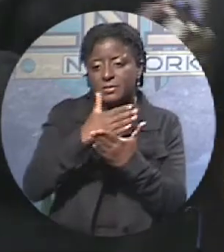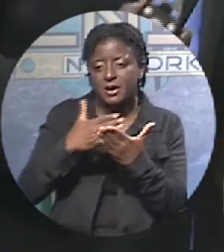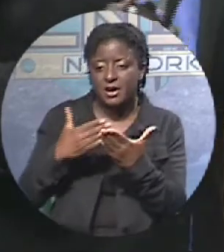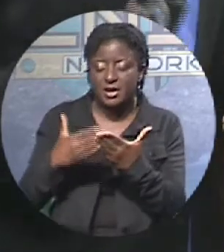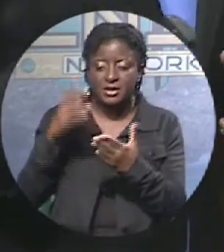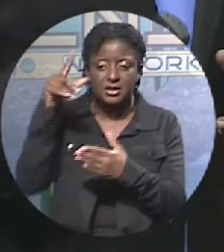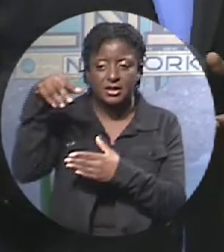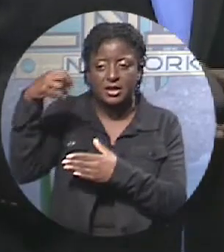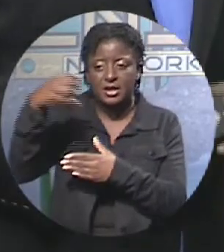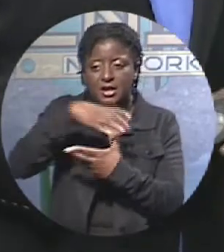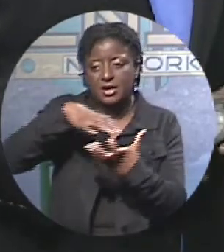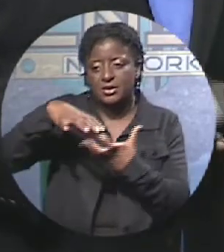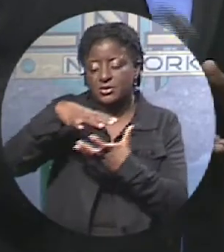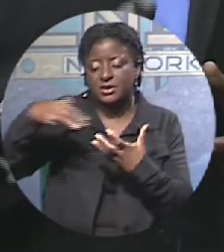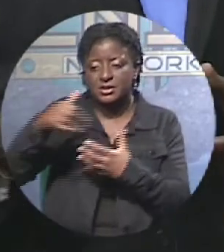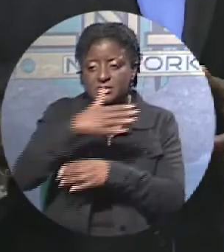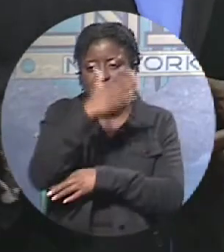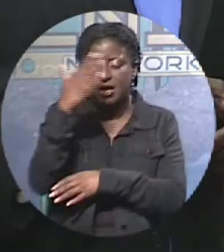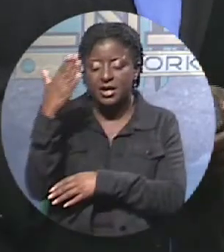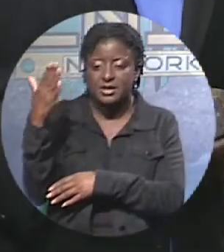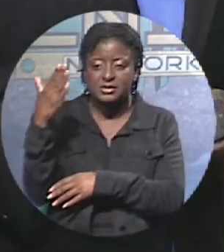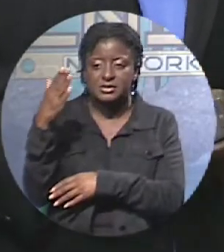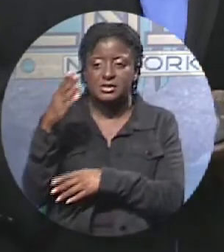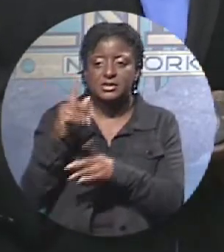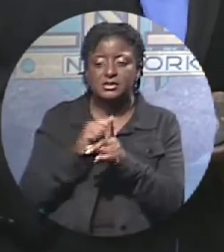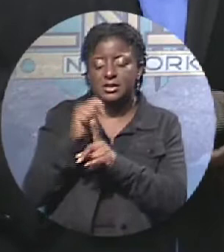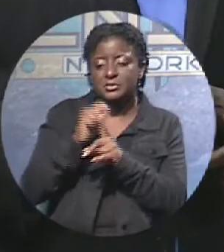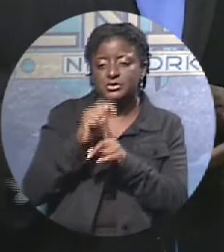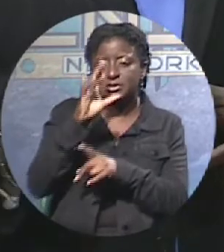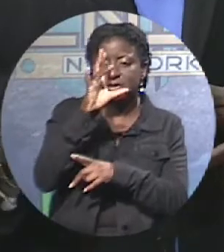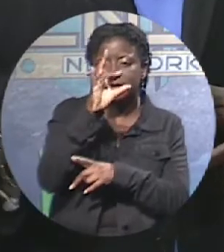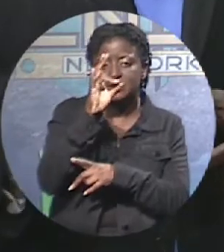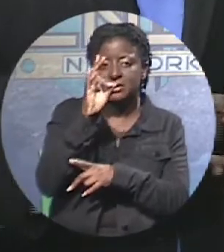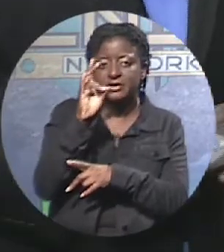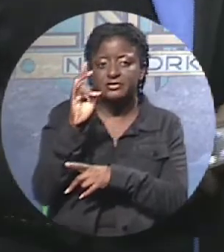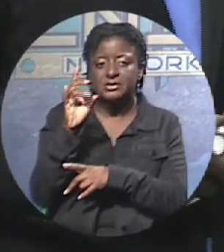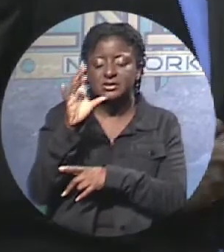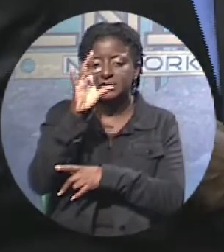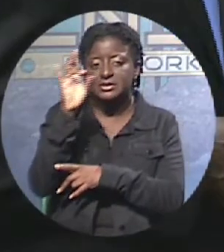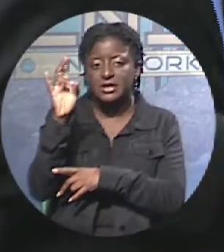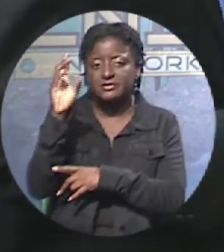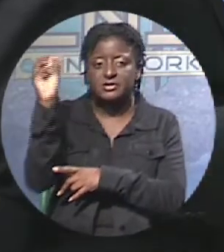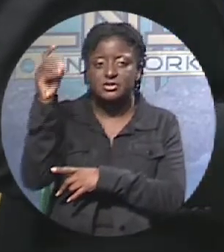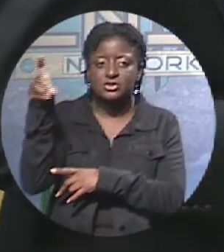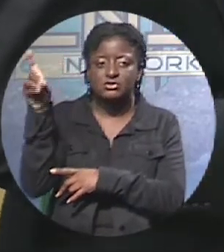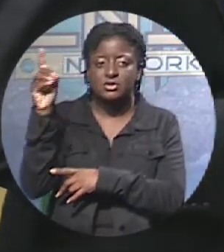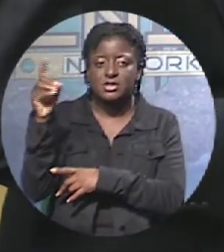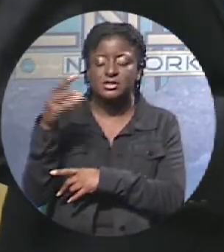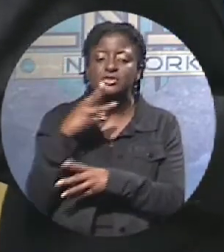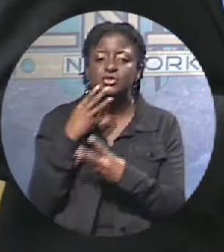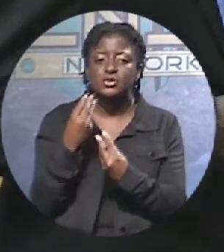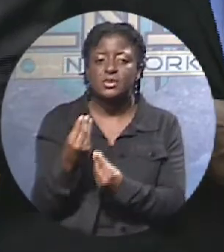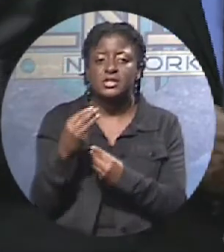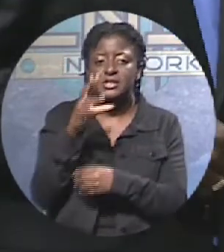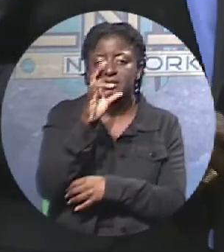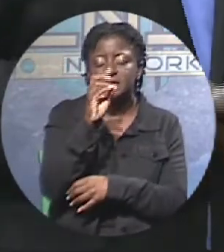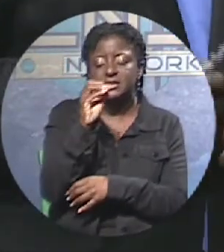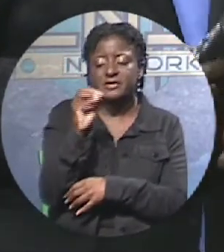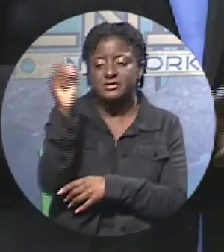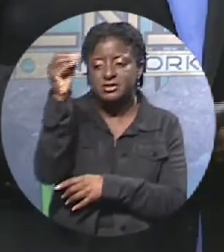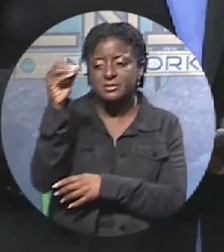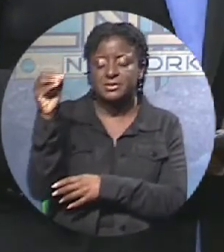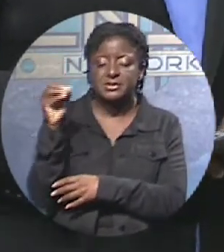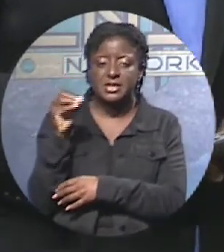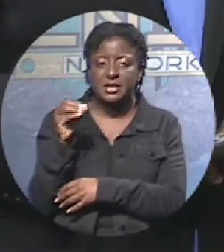skies, temperatures 77 degrees, relative humidity 70%. Your winds are calm, barometric pressure 1,017.0 millibars,